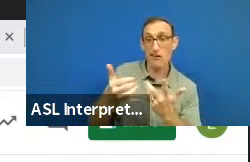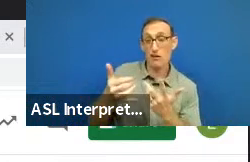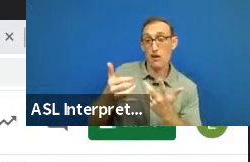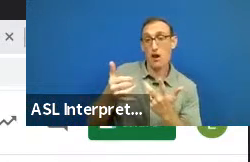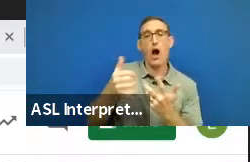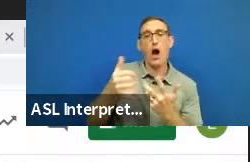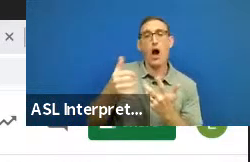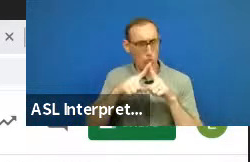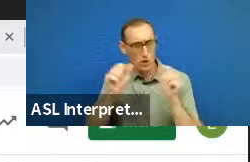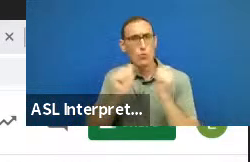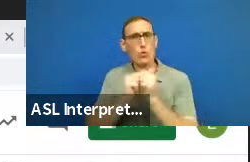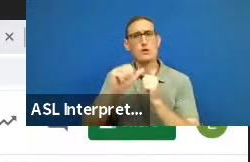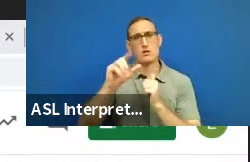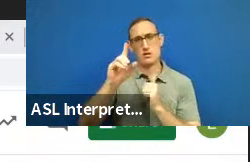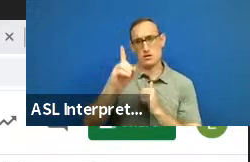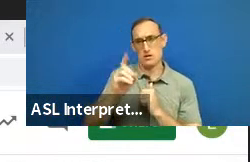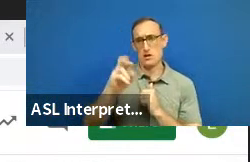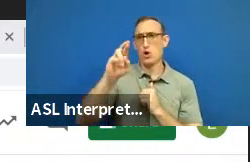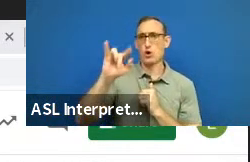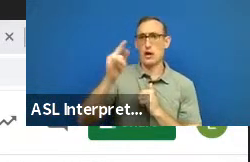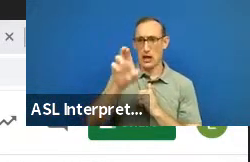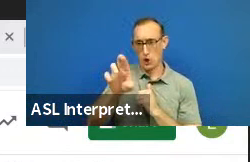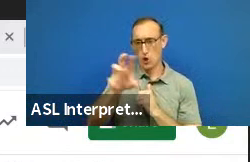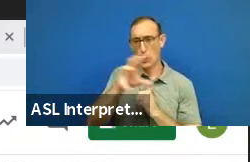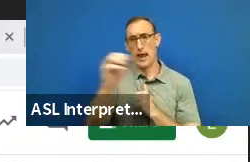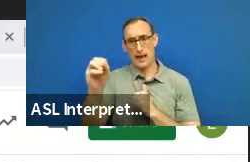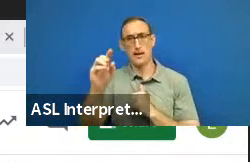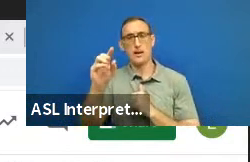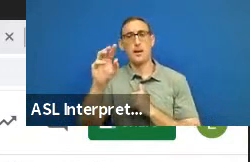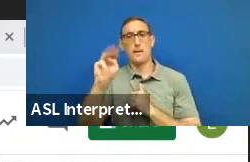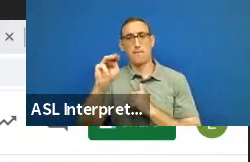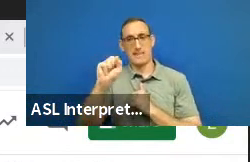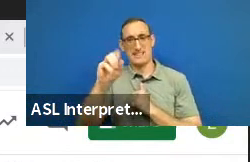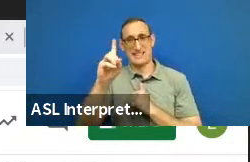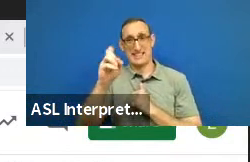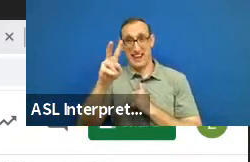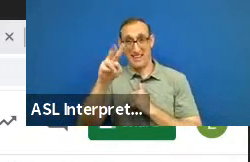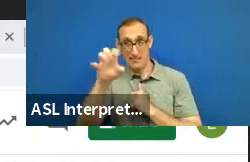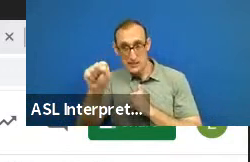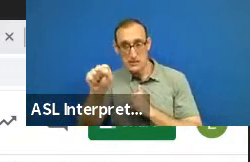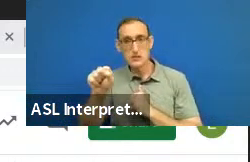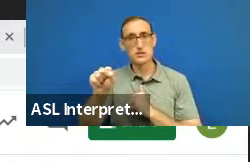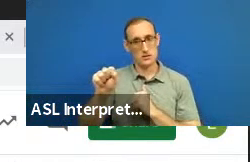I think Ms. Davis saying that it would be good to have it done in a way that is